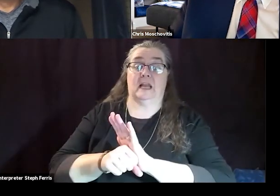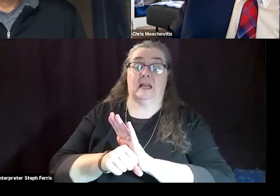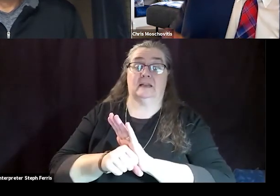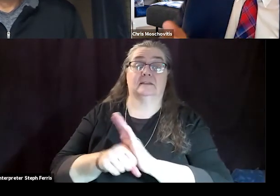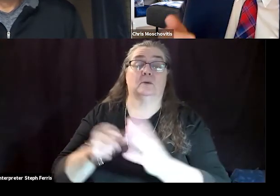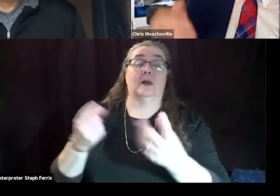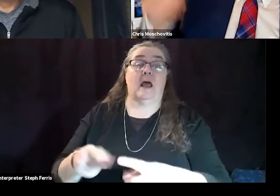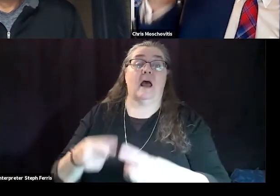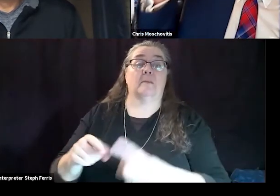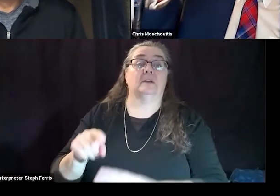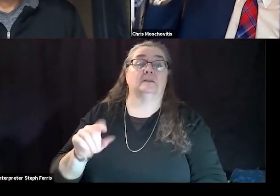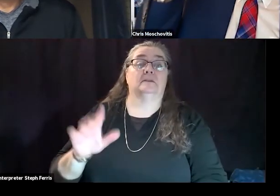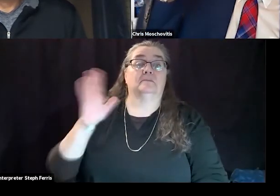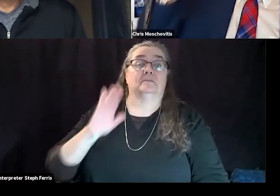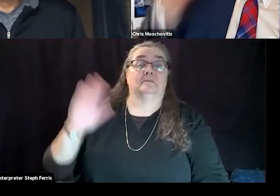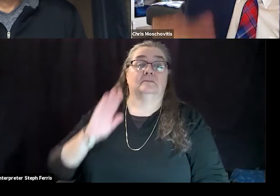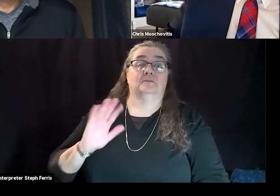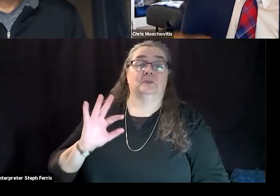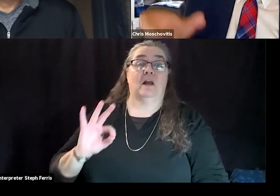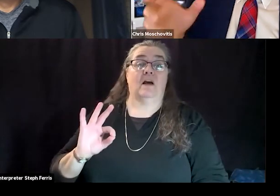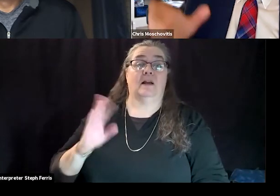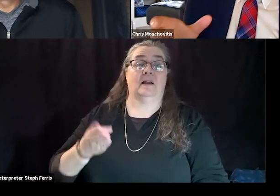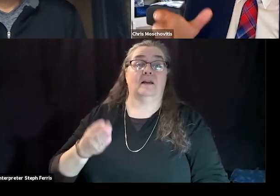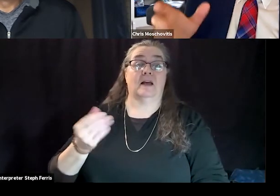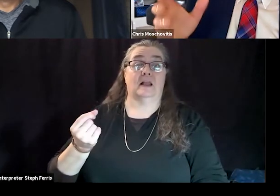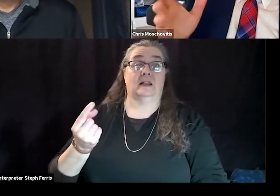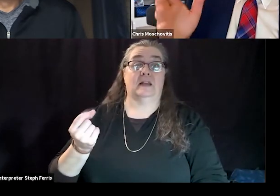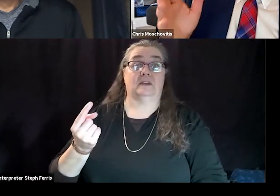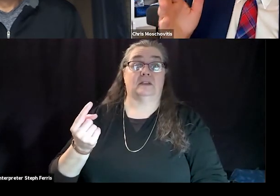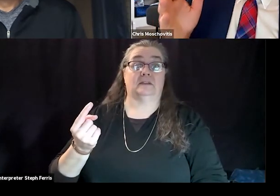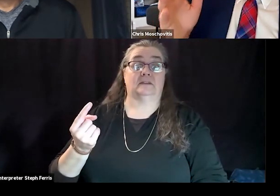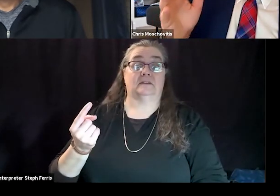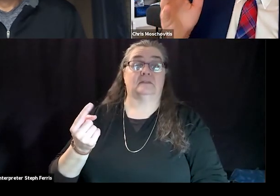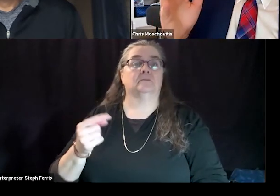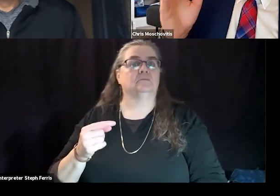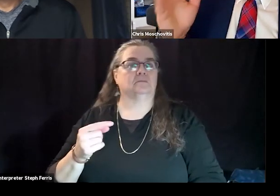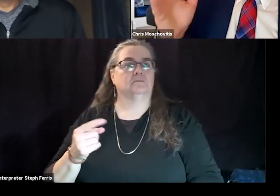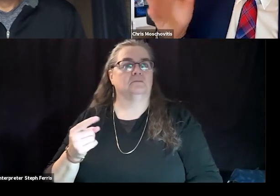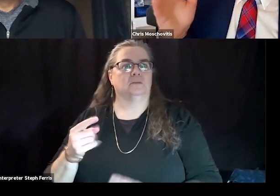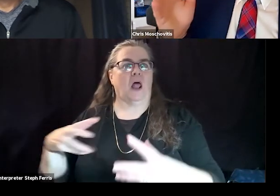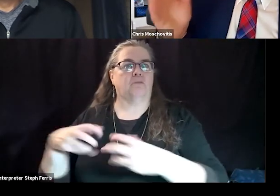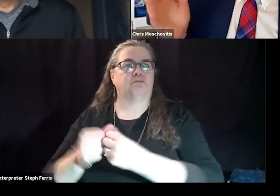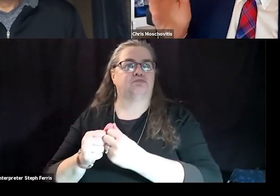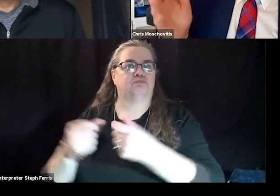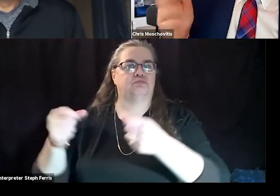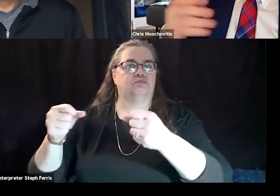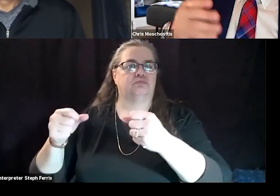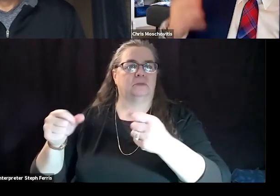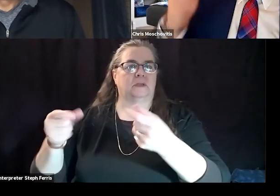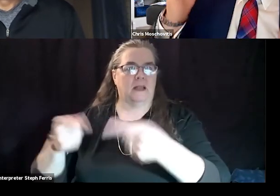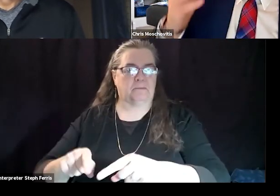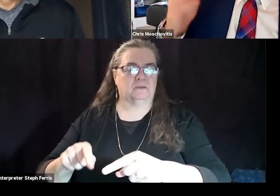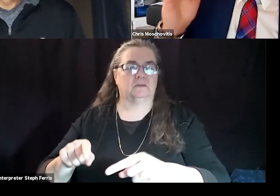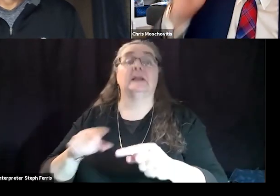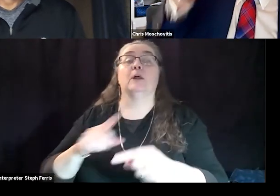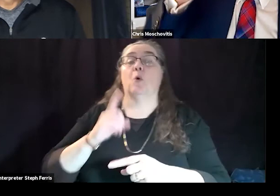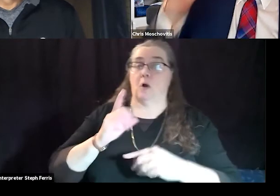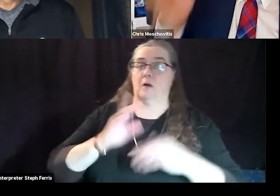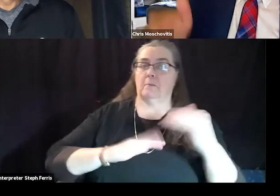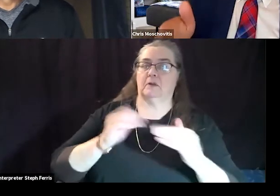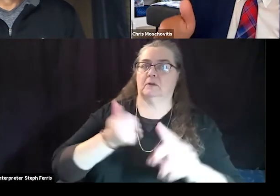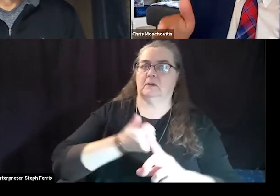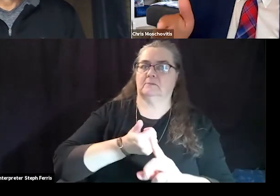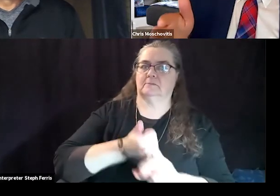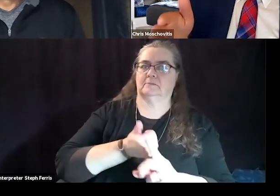9/11, there was a massive building that was an AT&T switch, AT&T Verizon